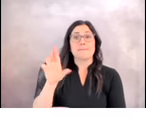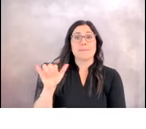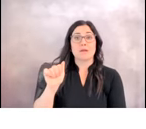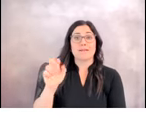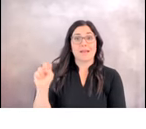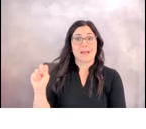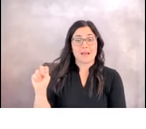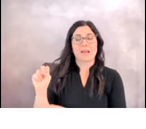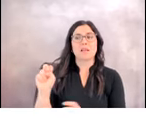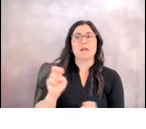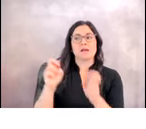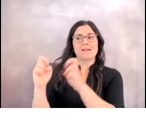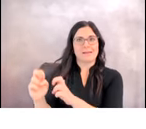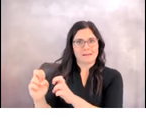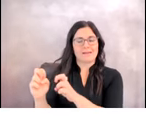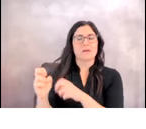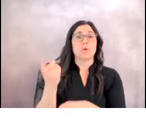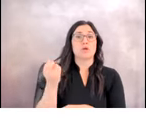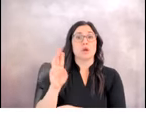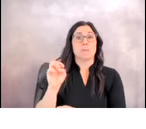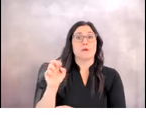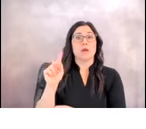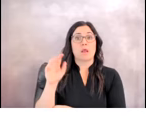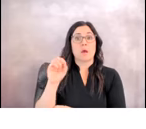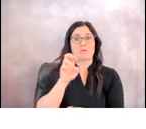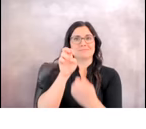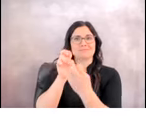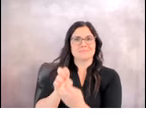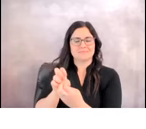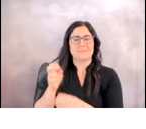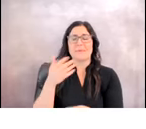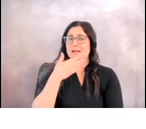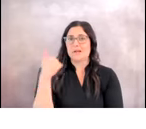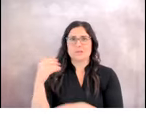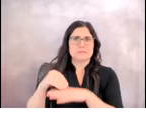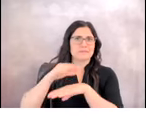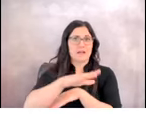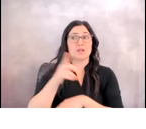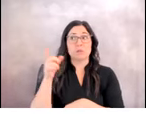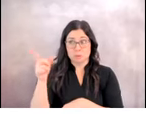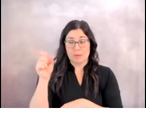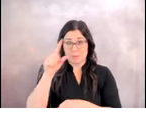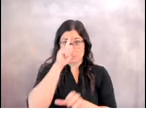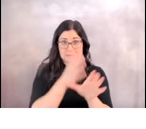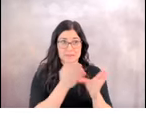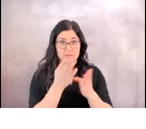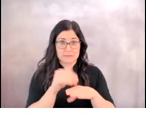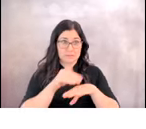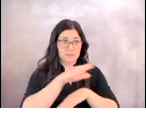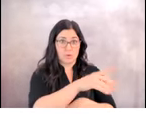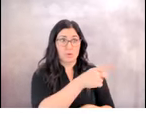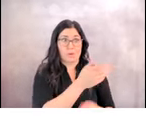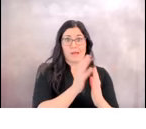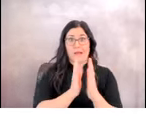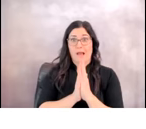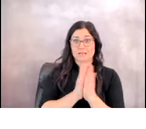consultant for this, or Dr. Montano. You are able to consult psych services to ask for help and how do we